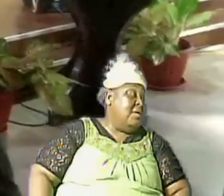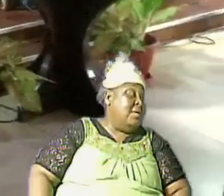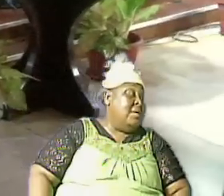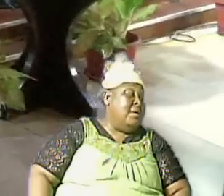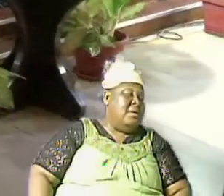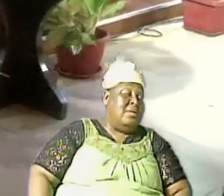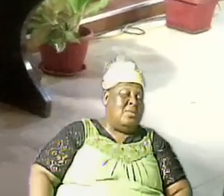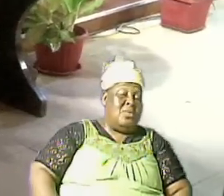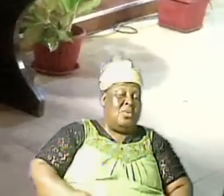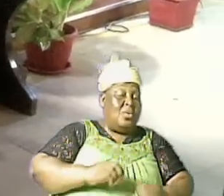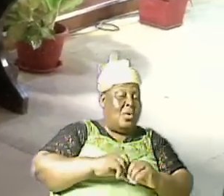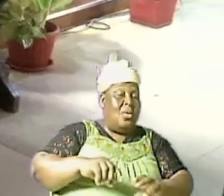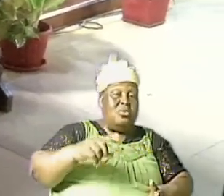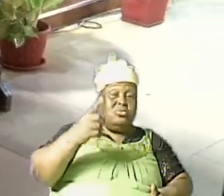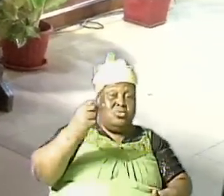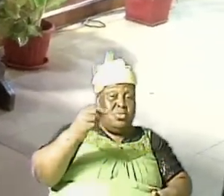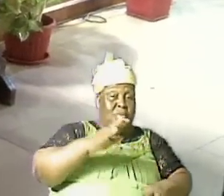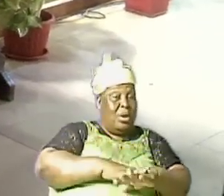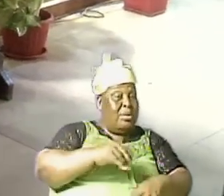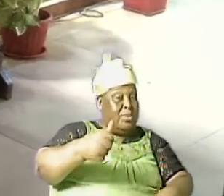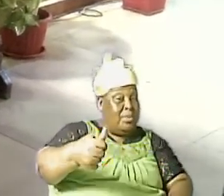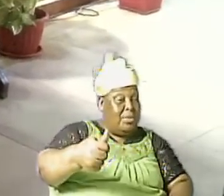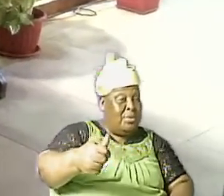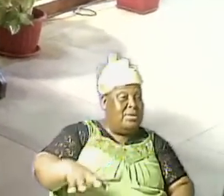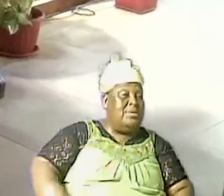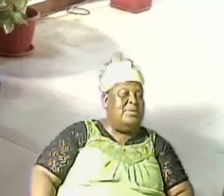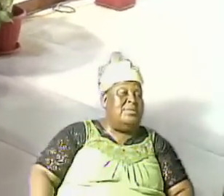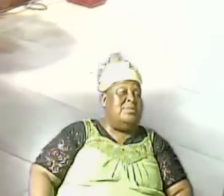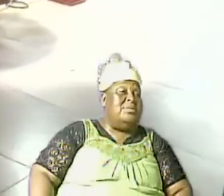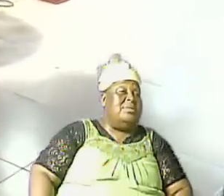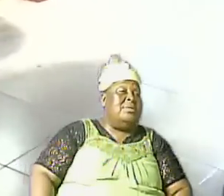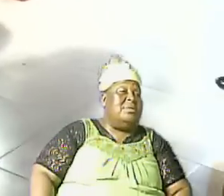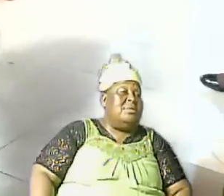He couldn't do it on his own.